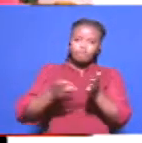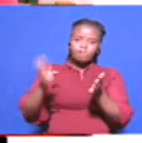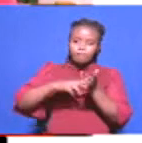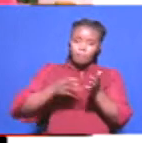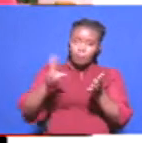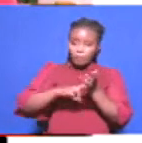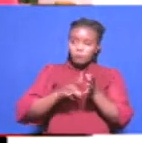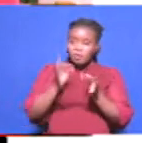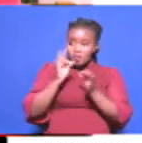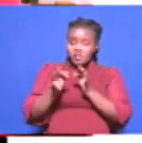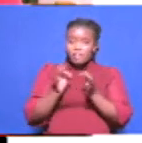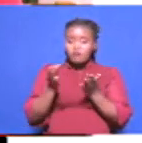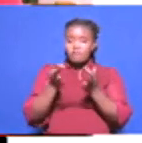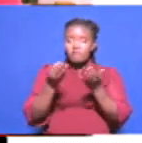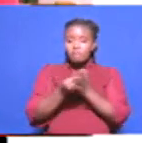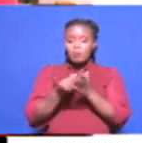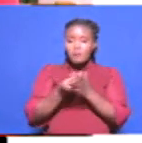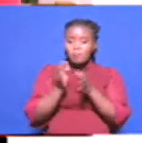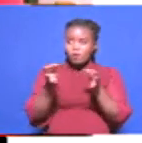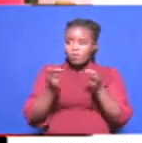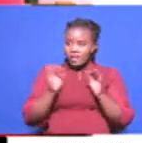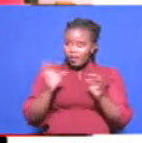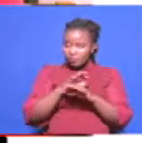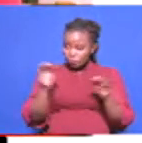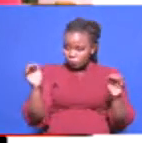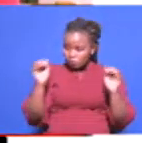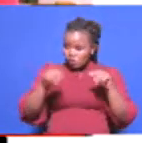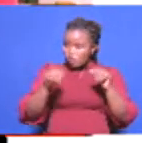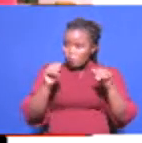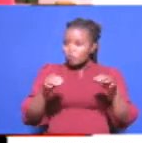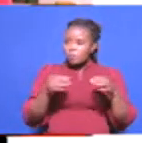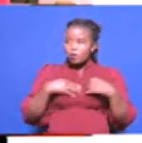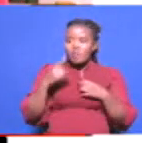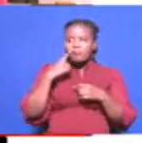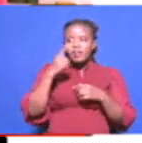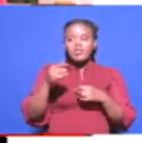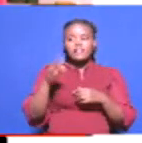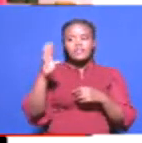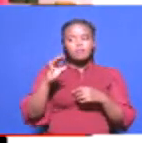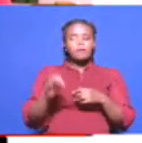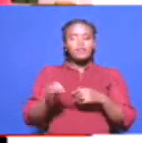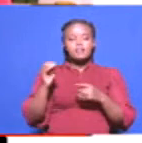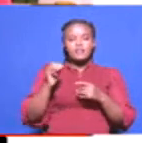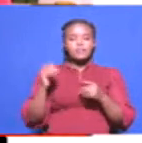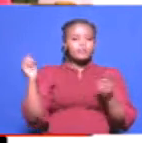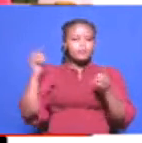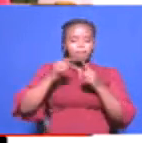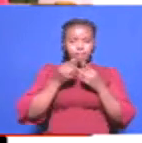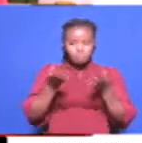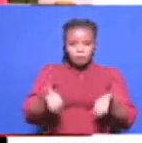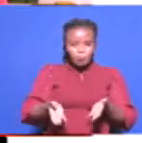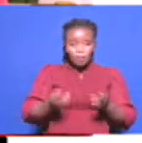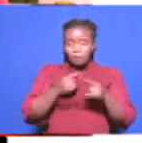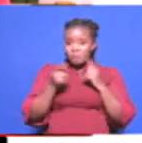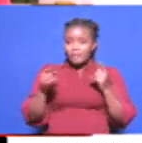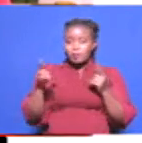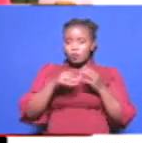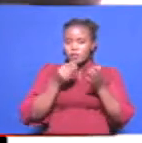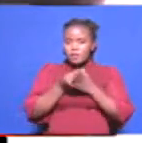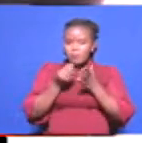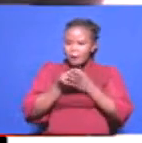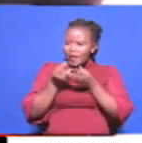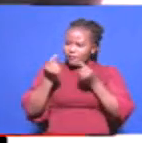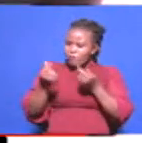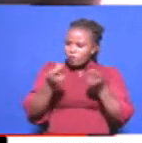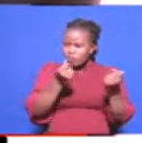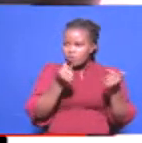have 100 small claims courts all over the country by now, but because of resources, we only have